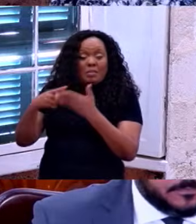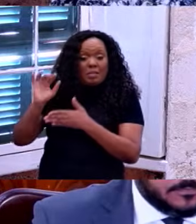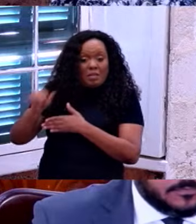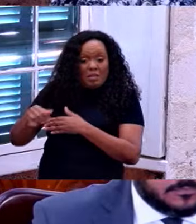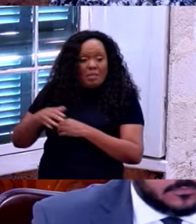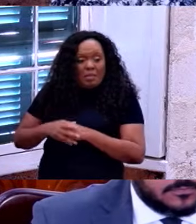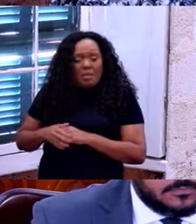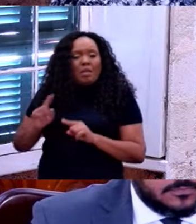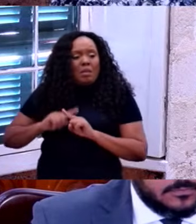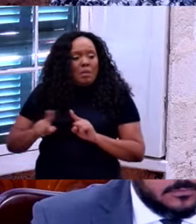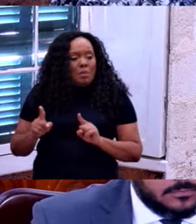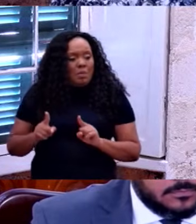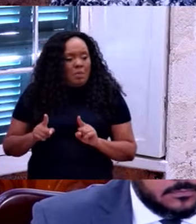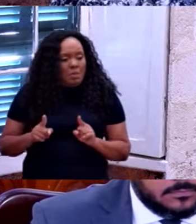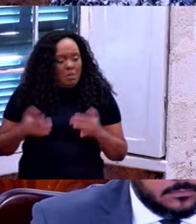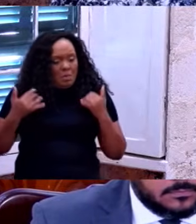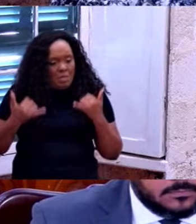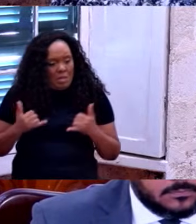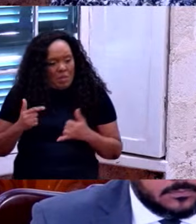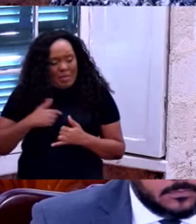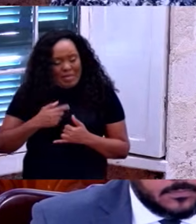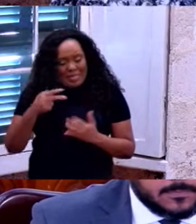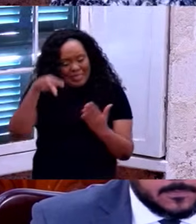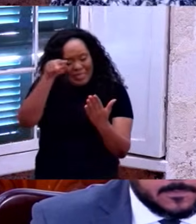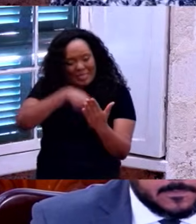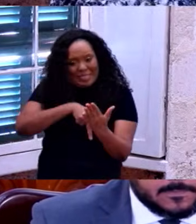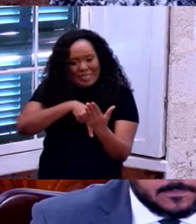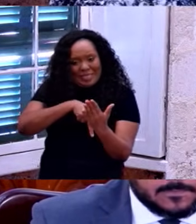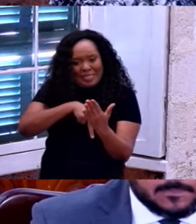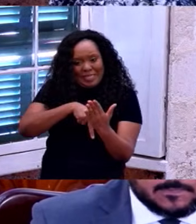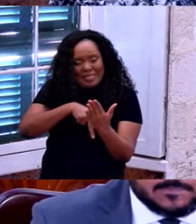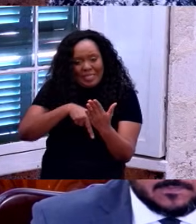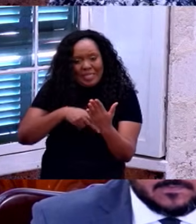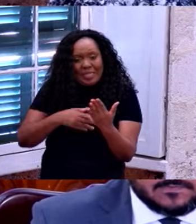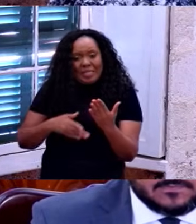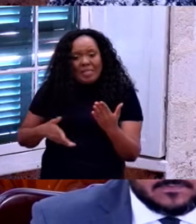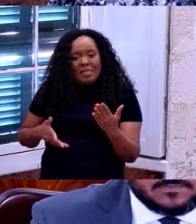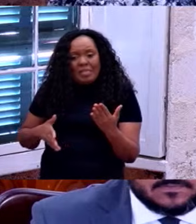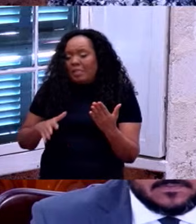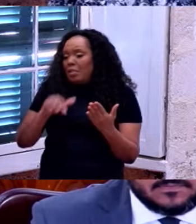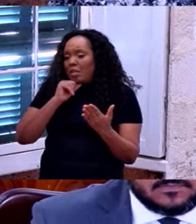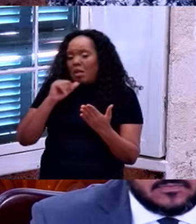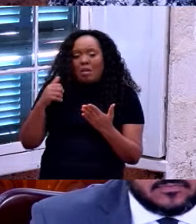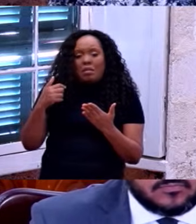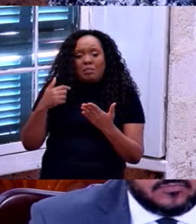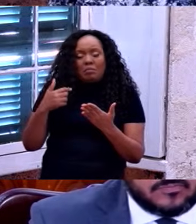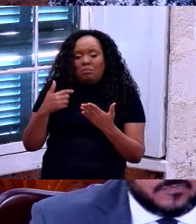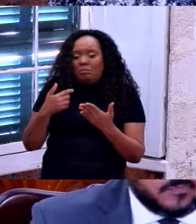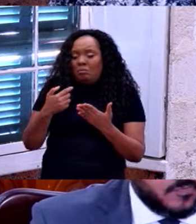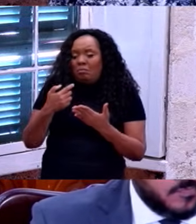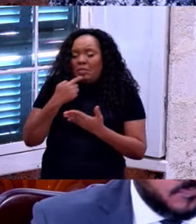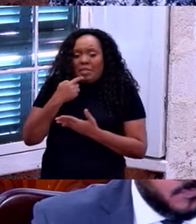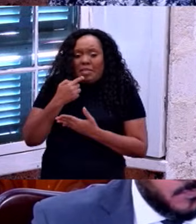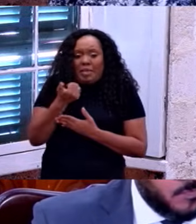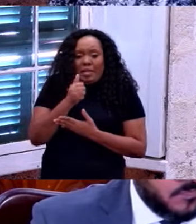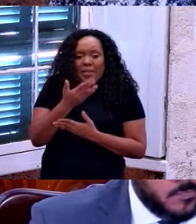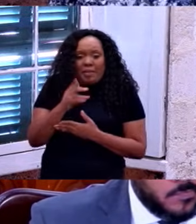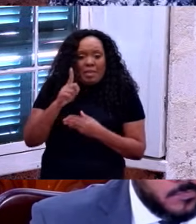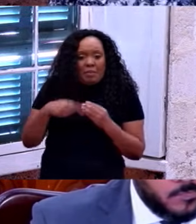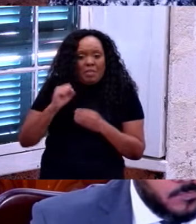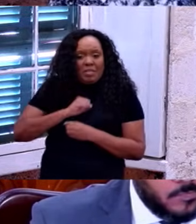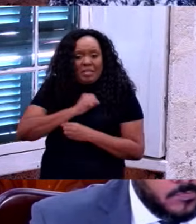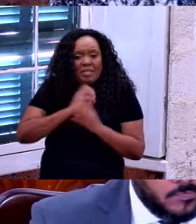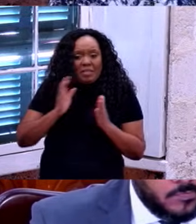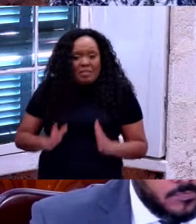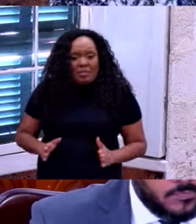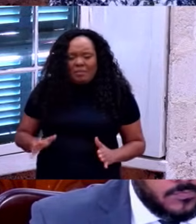to legislator defined here, but it doesn't seem as if senators fall into that category, which to me is flawed. That's